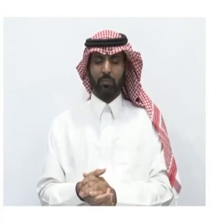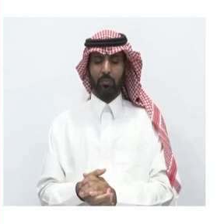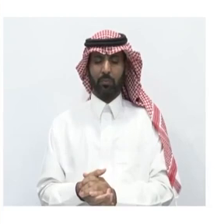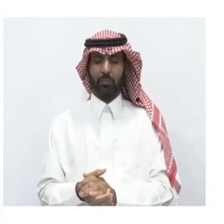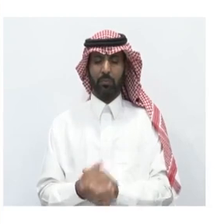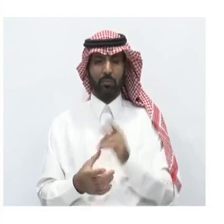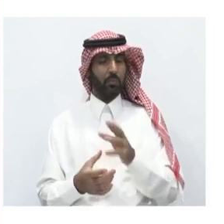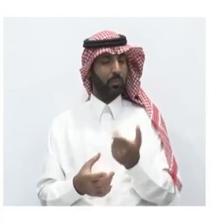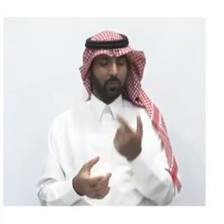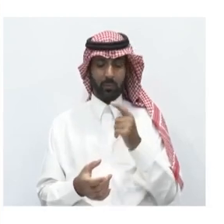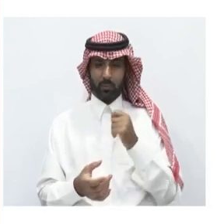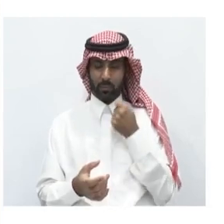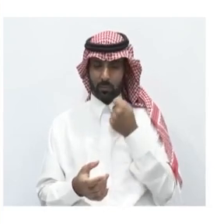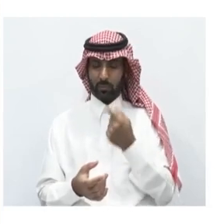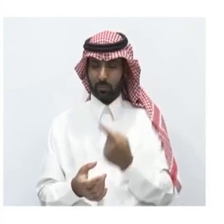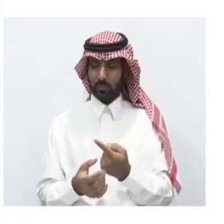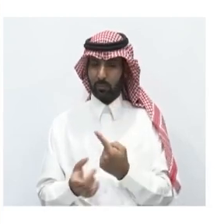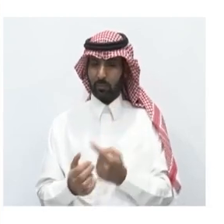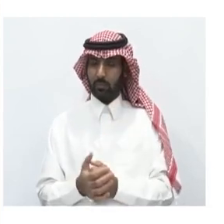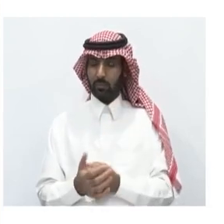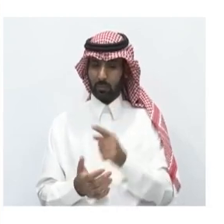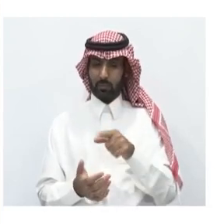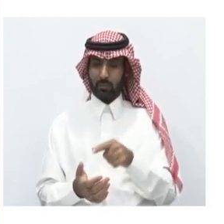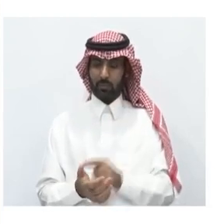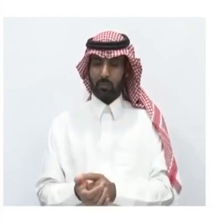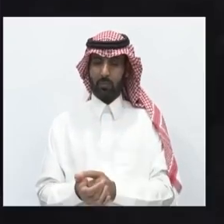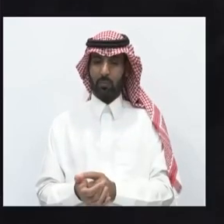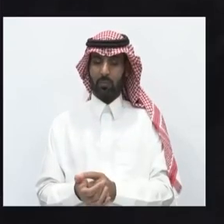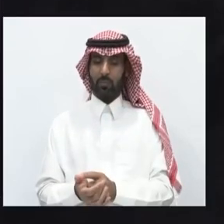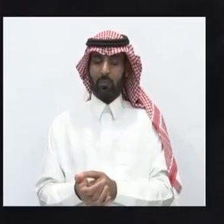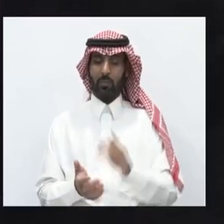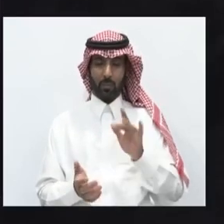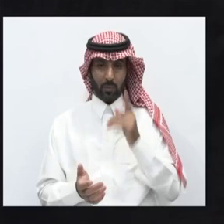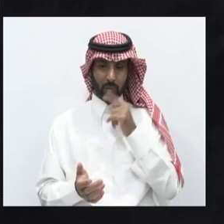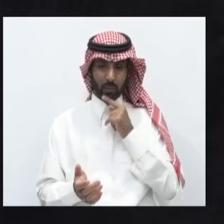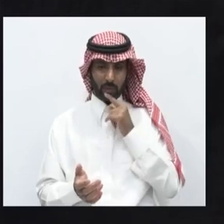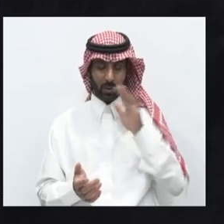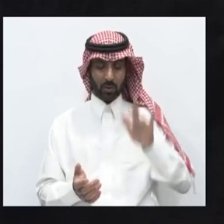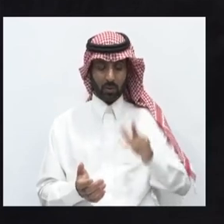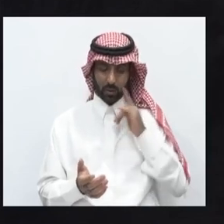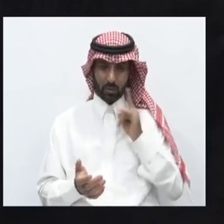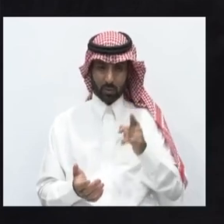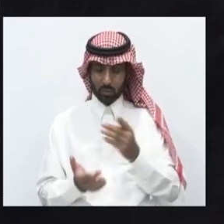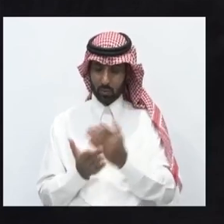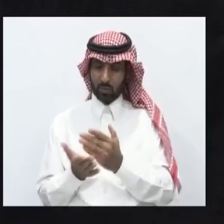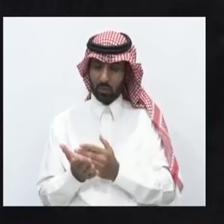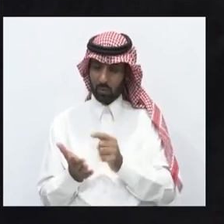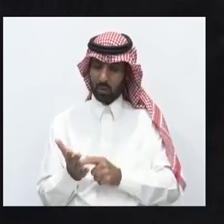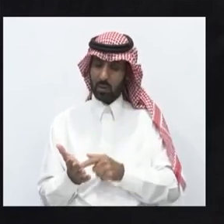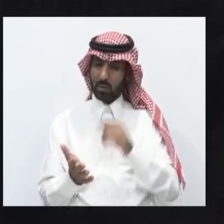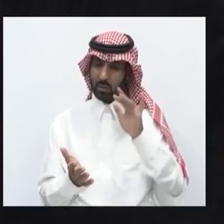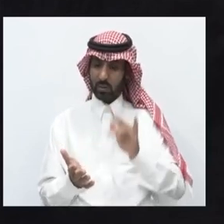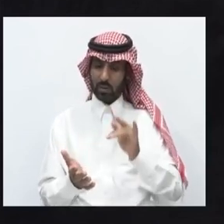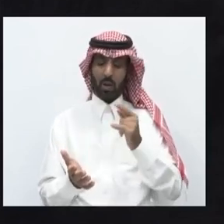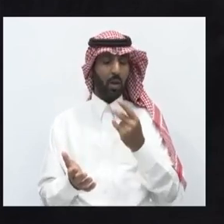What's your opinion of the man's request? I think it's wrong that you have to sit in your assigned seat, unless that